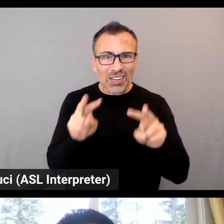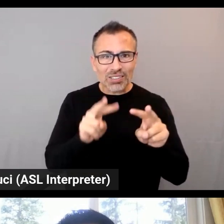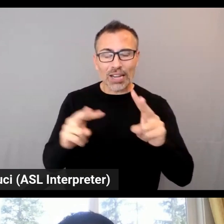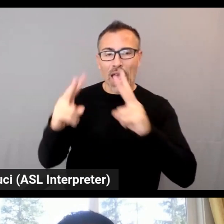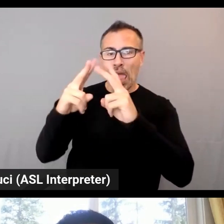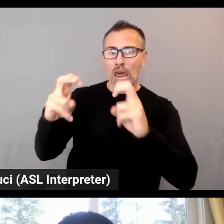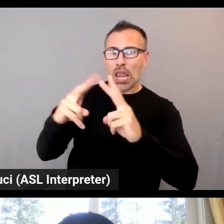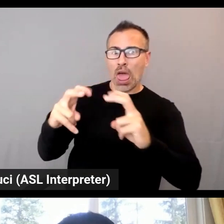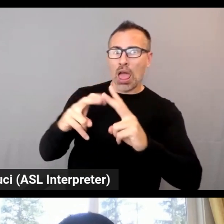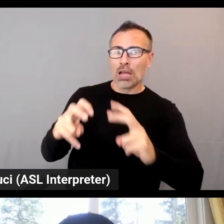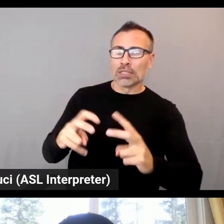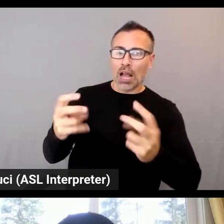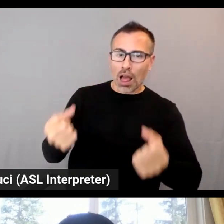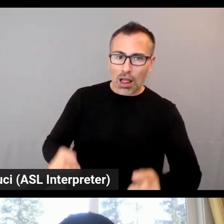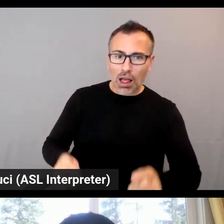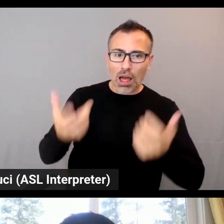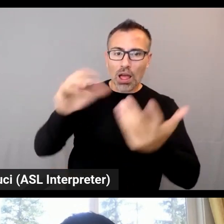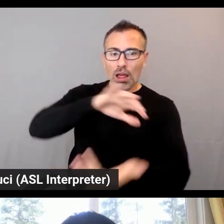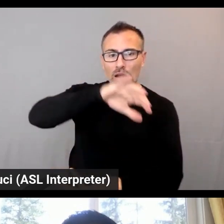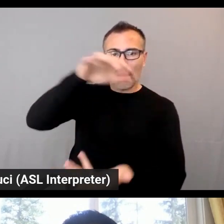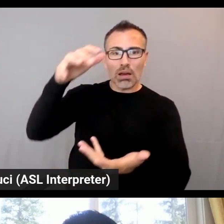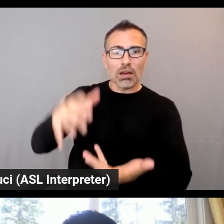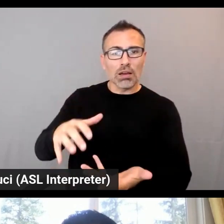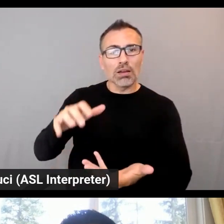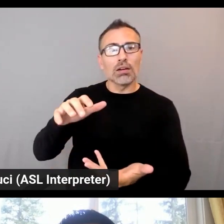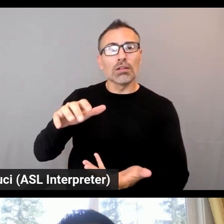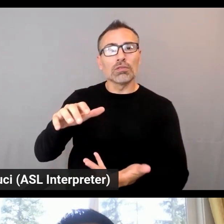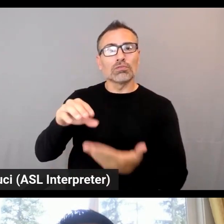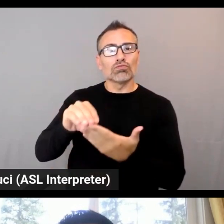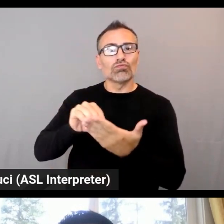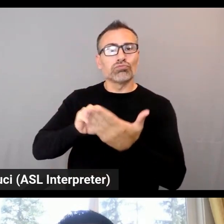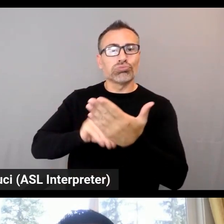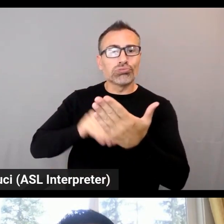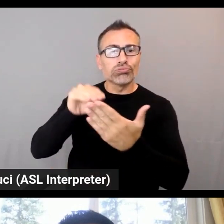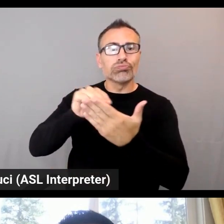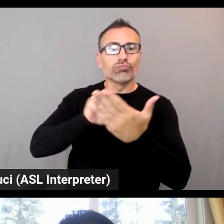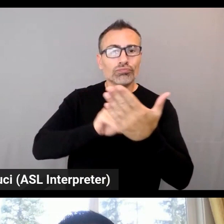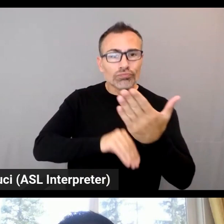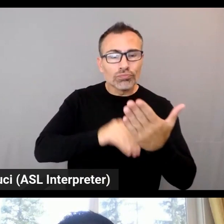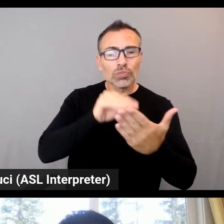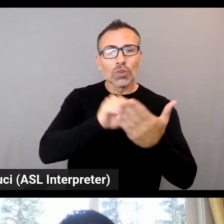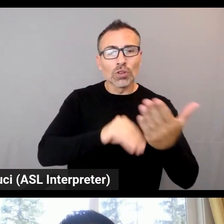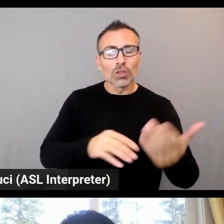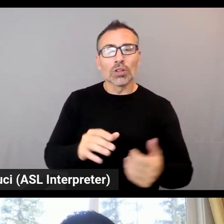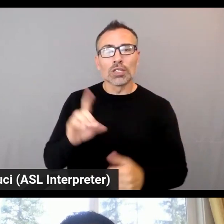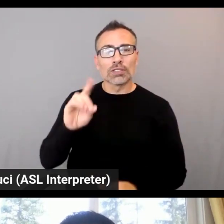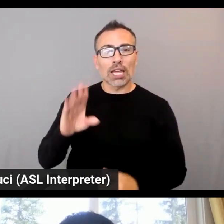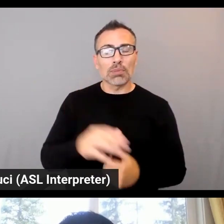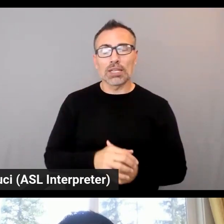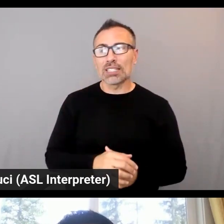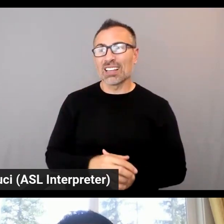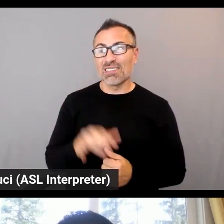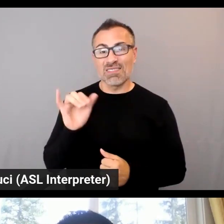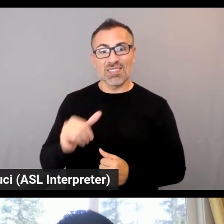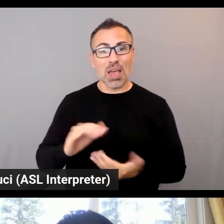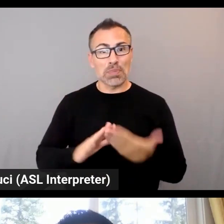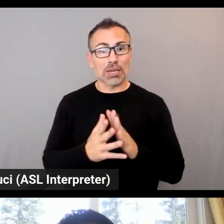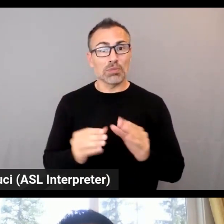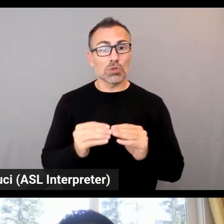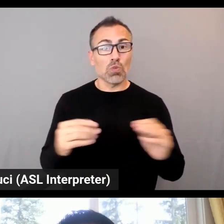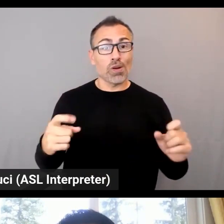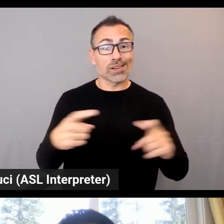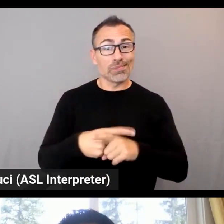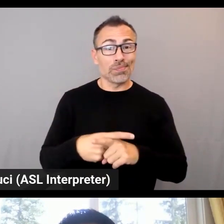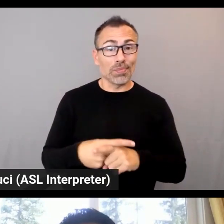volume of database logs. This problem becomes even more complex as customers' RDS